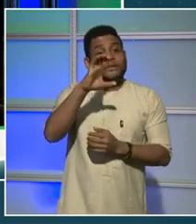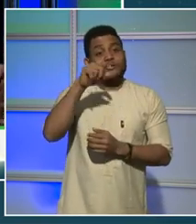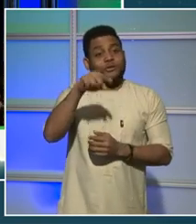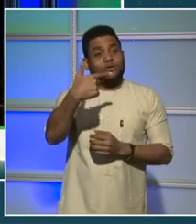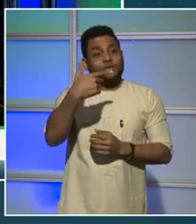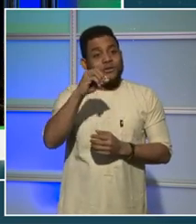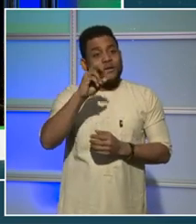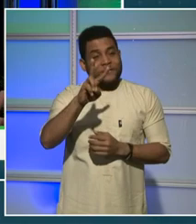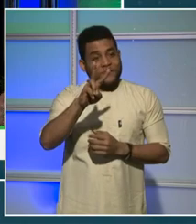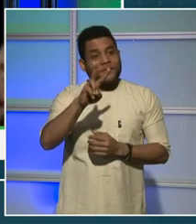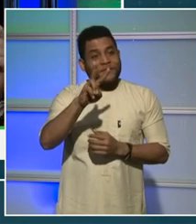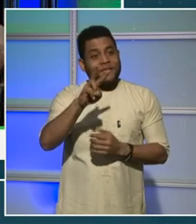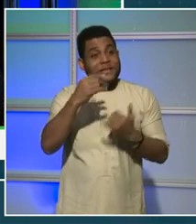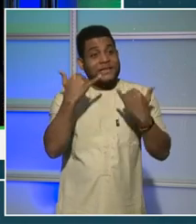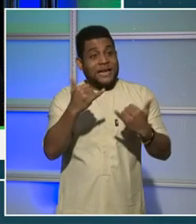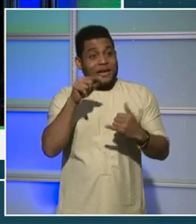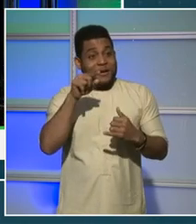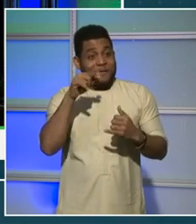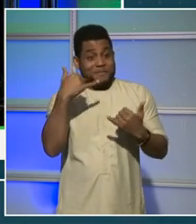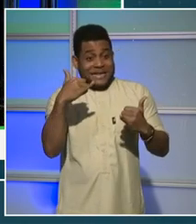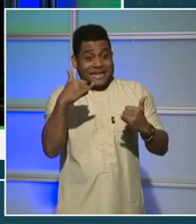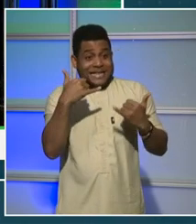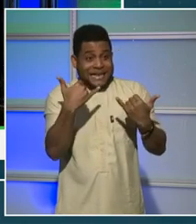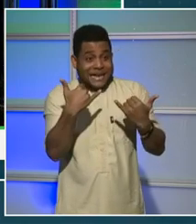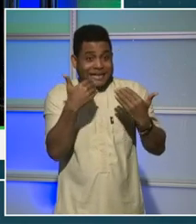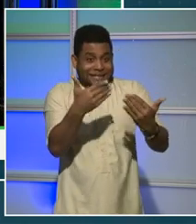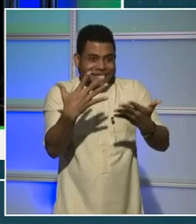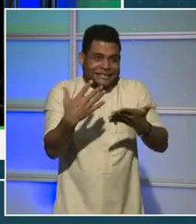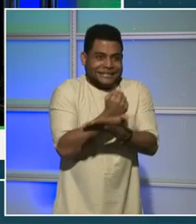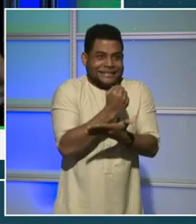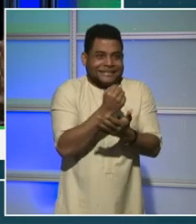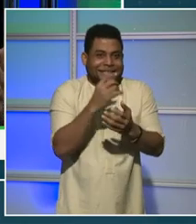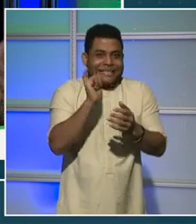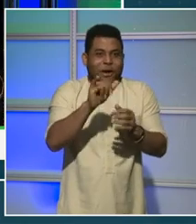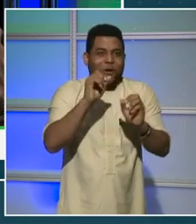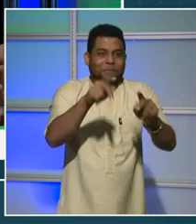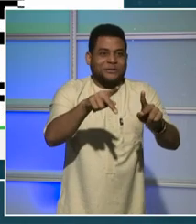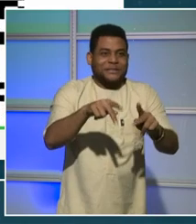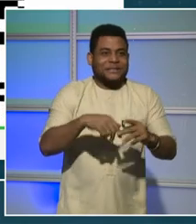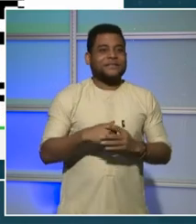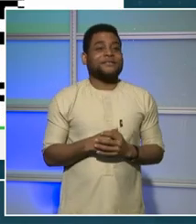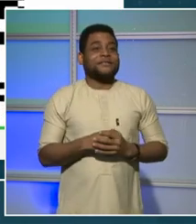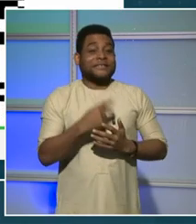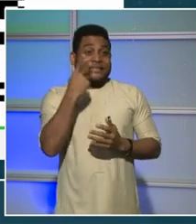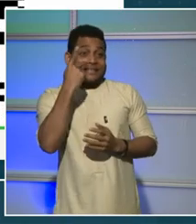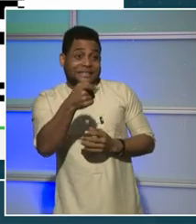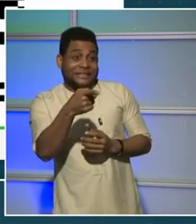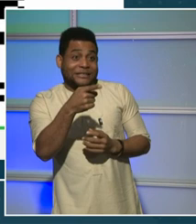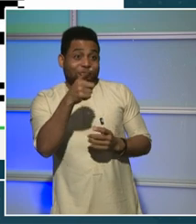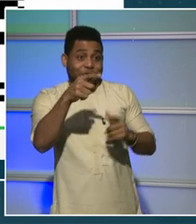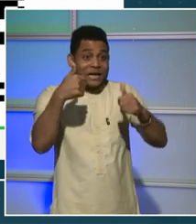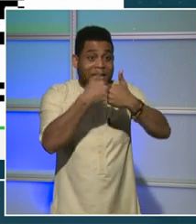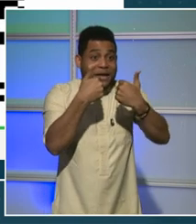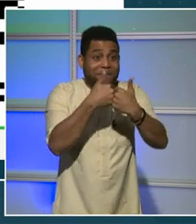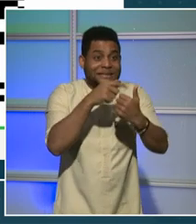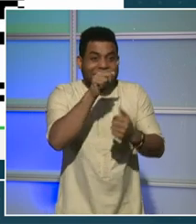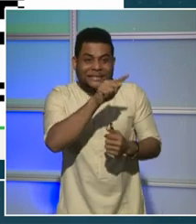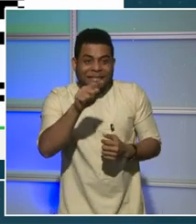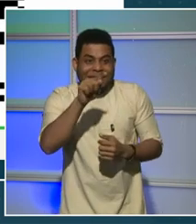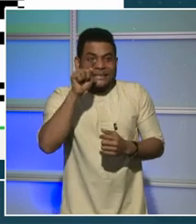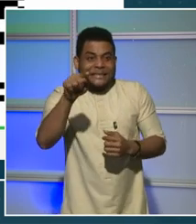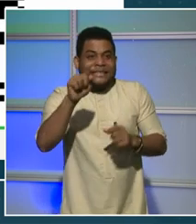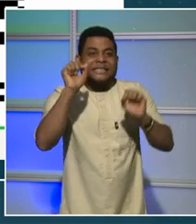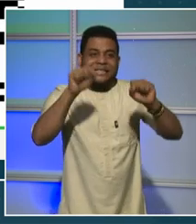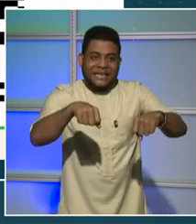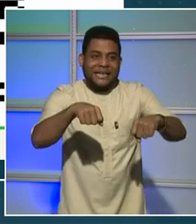and click the Play Now button. You can also scan the QR code right below me on the screen, and it'll take you right to the game so that you can participate. And we also have a big for you on